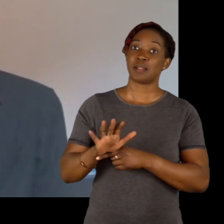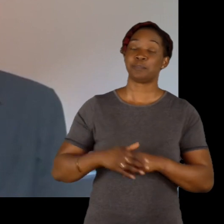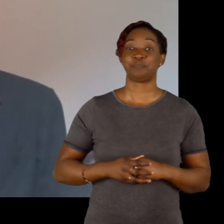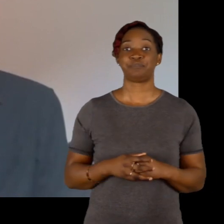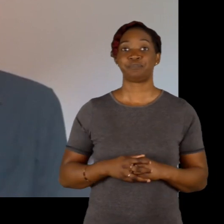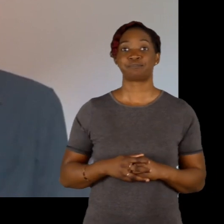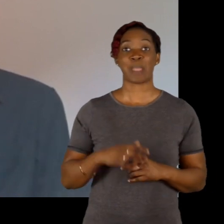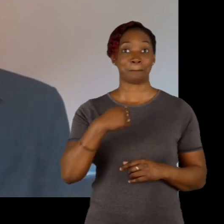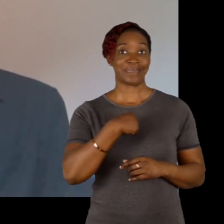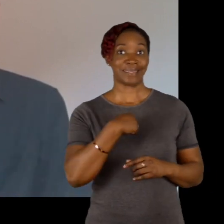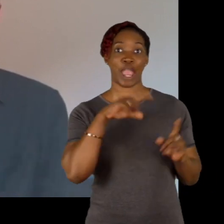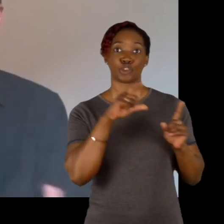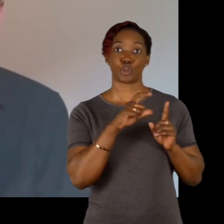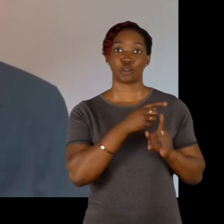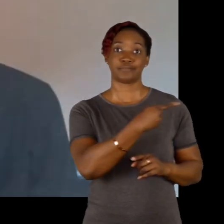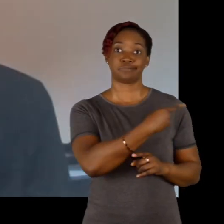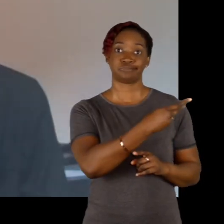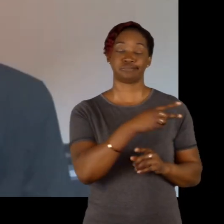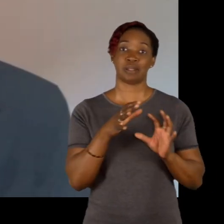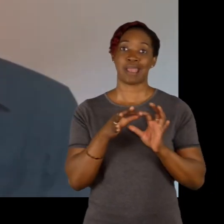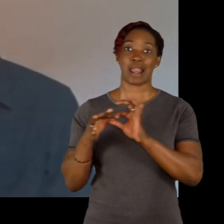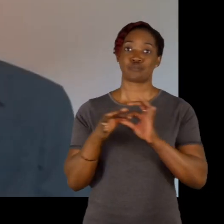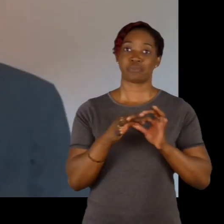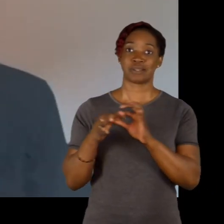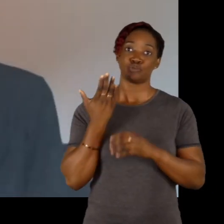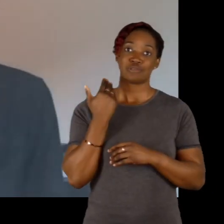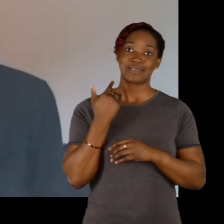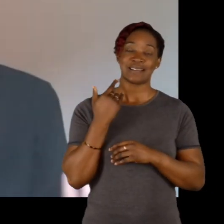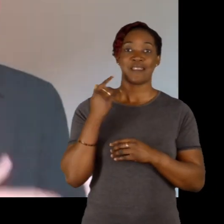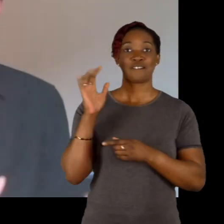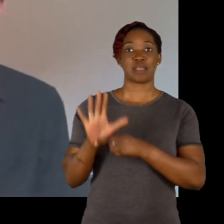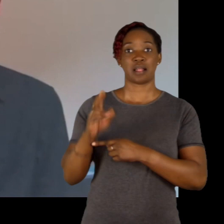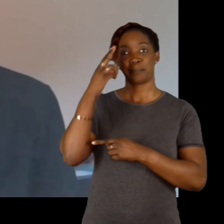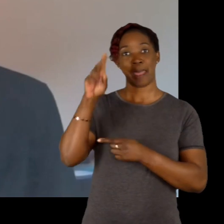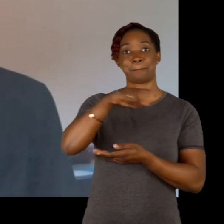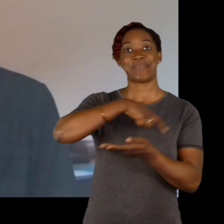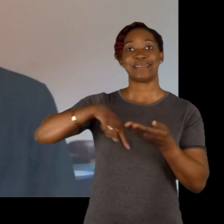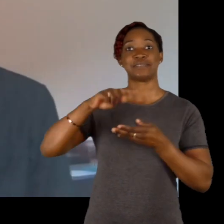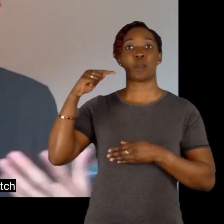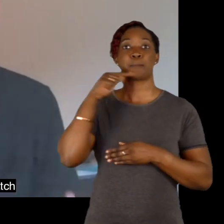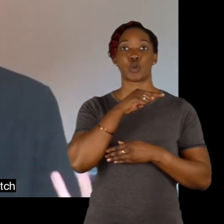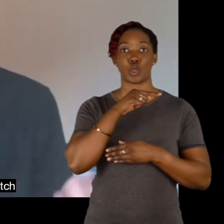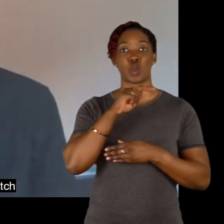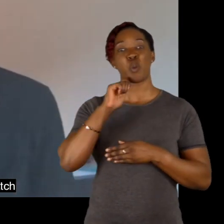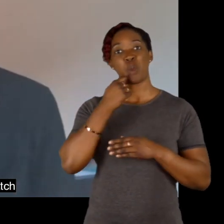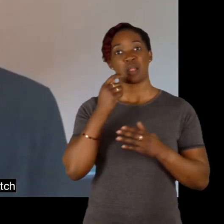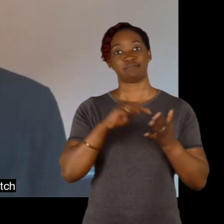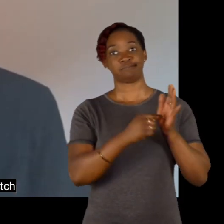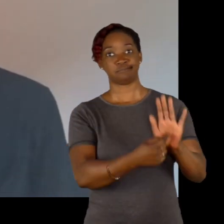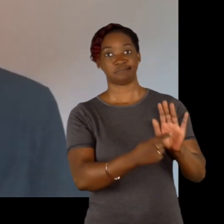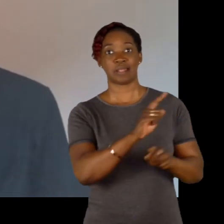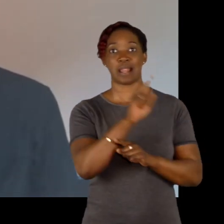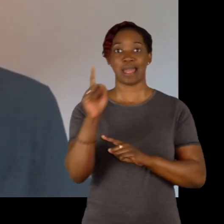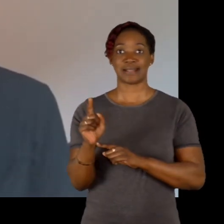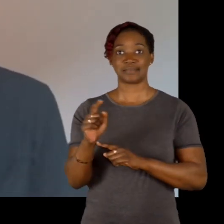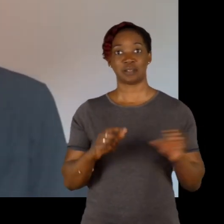character of your film. So Duncan and I, we collaborated recently on his film Pizza Boy, which we're going to get to watch